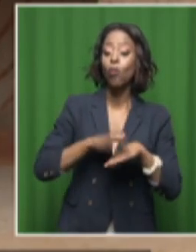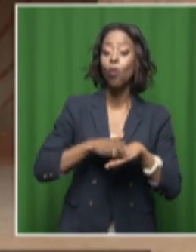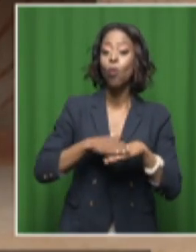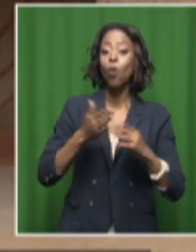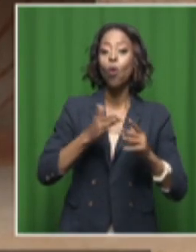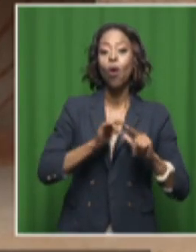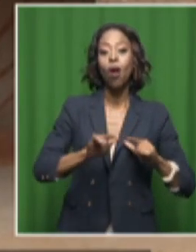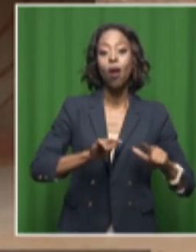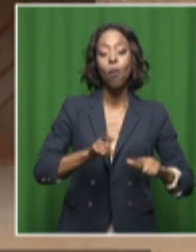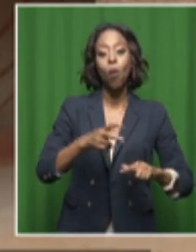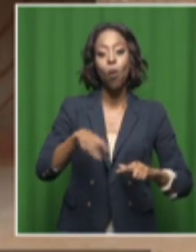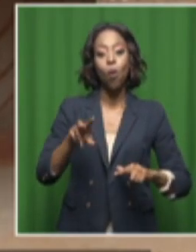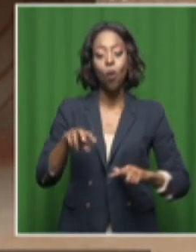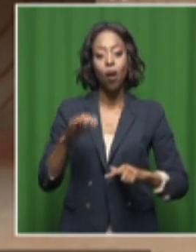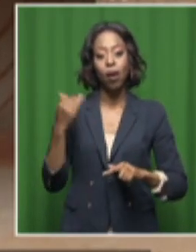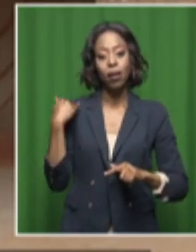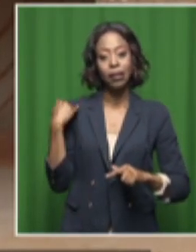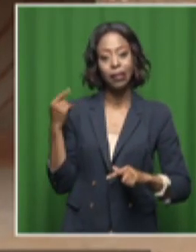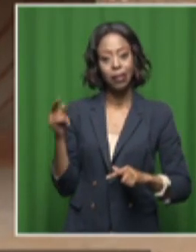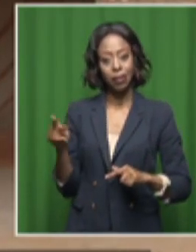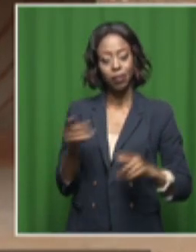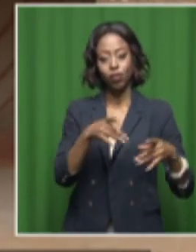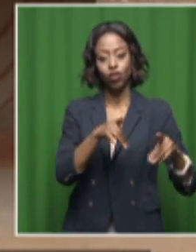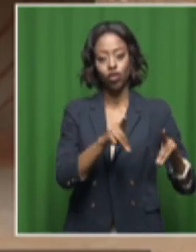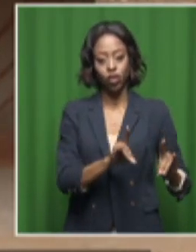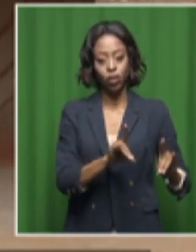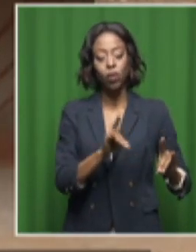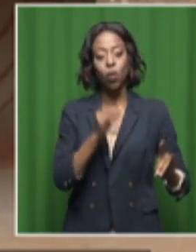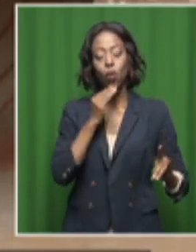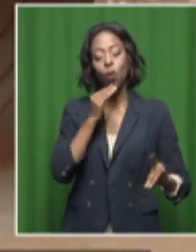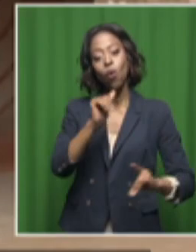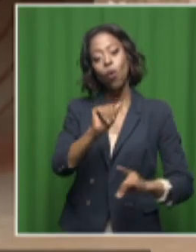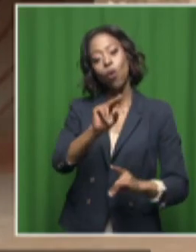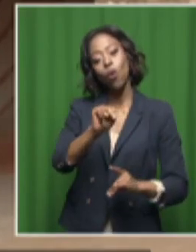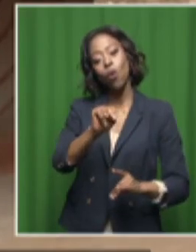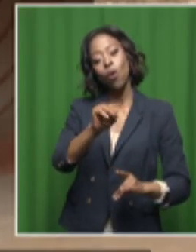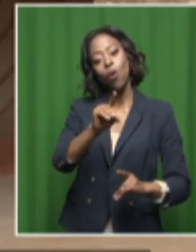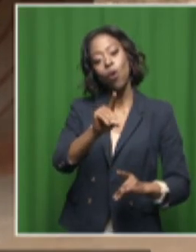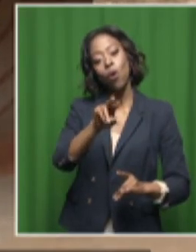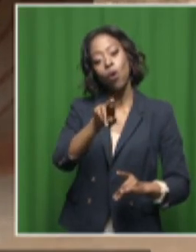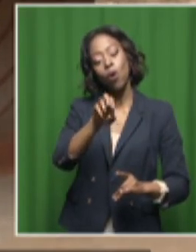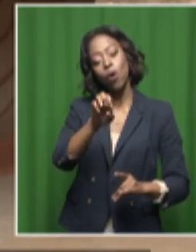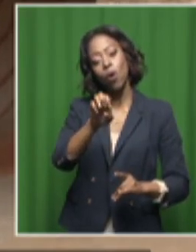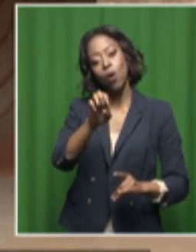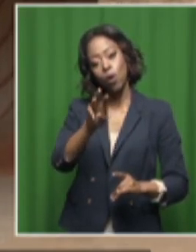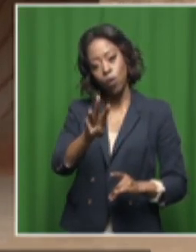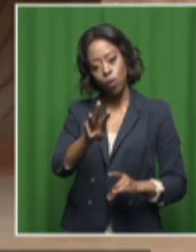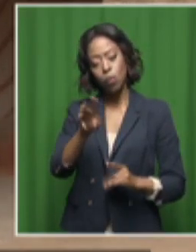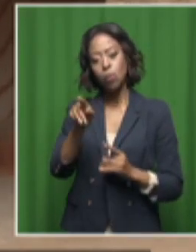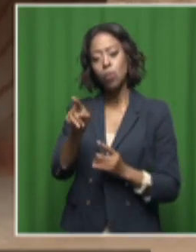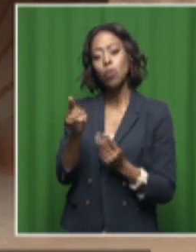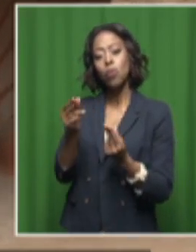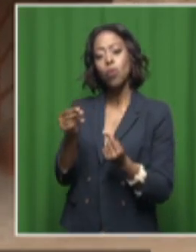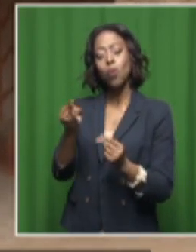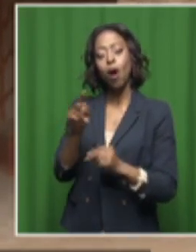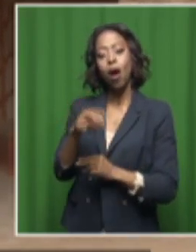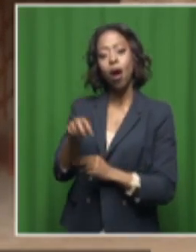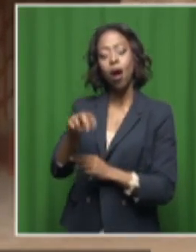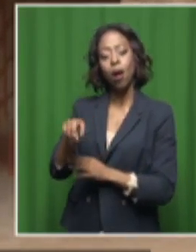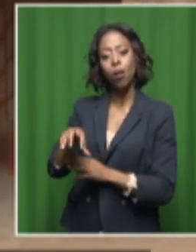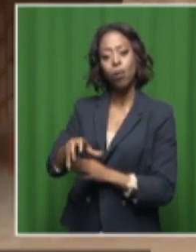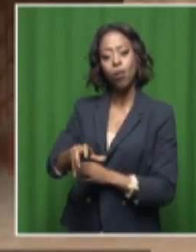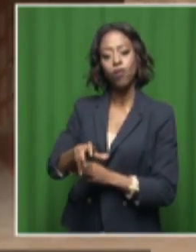the Limpopo Tourism Agency chairperson, Mr. Andrew Dipela, just to tell us what they are doing as tourism in the province